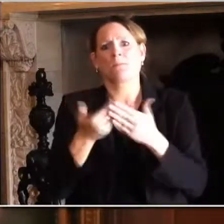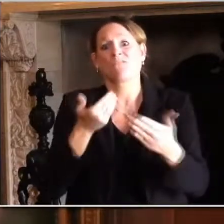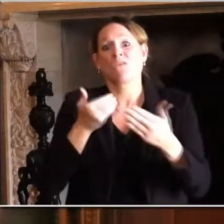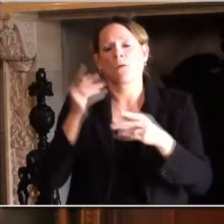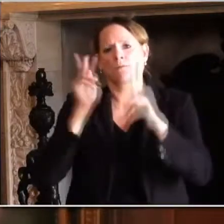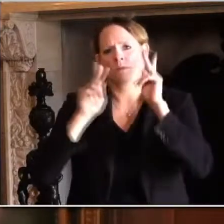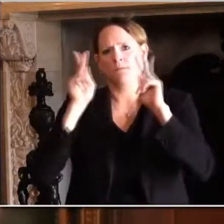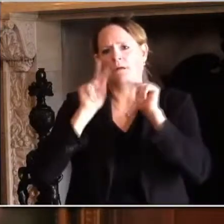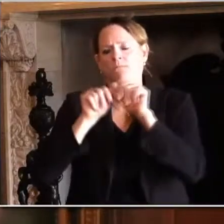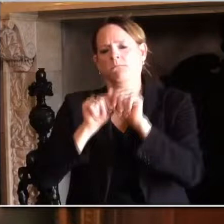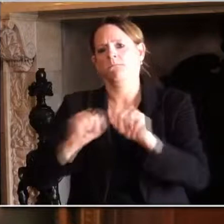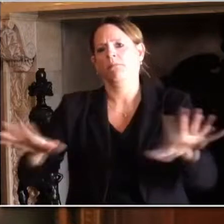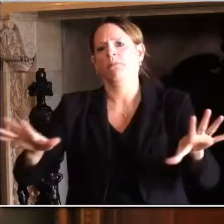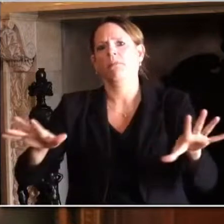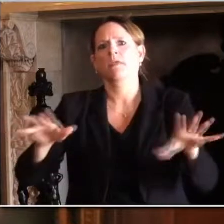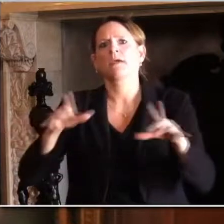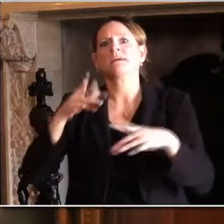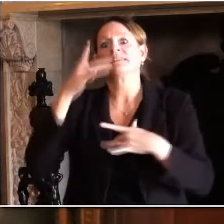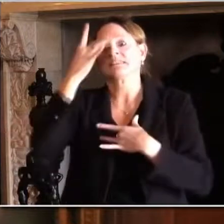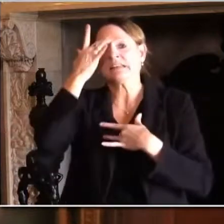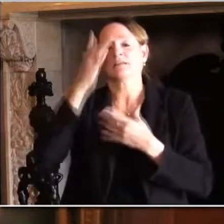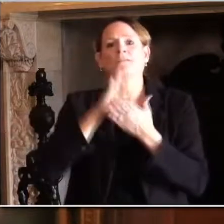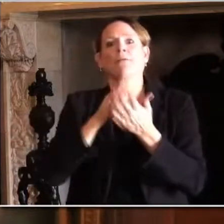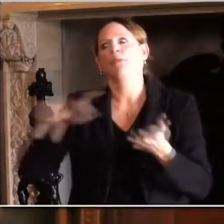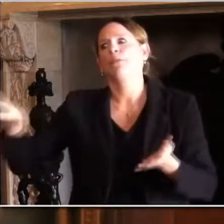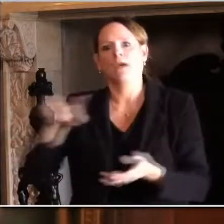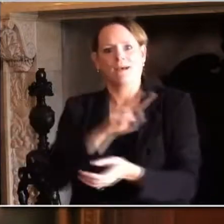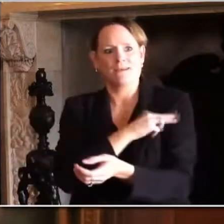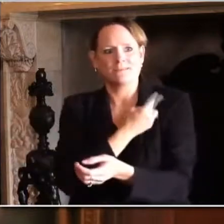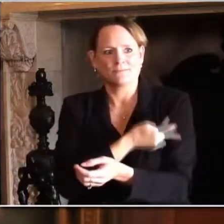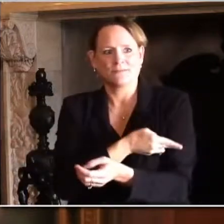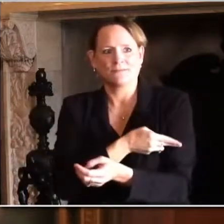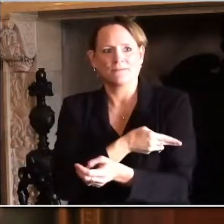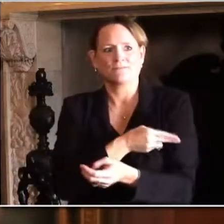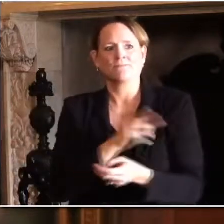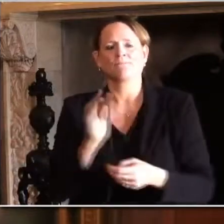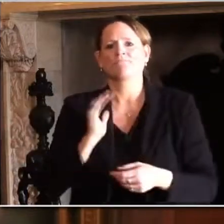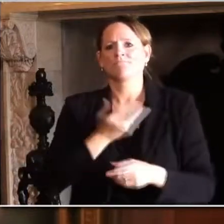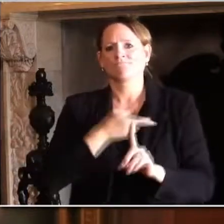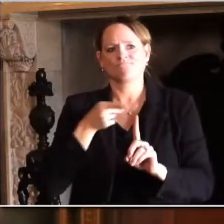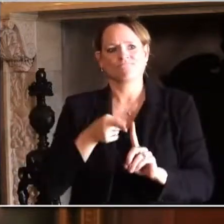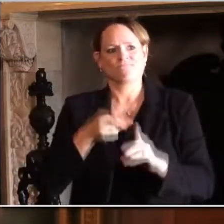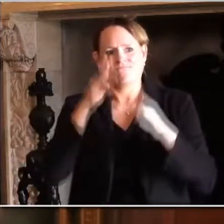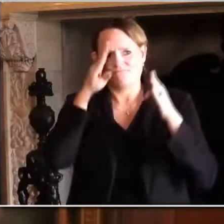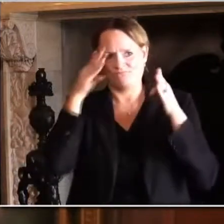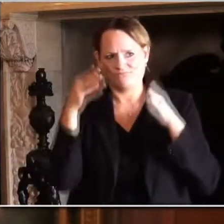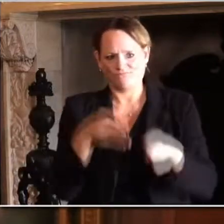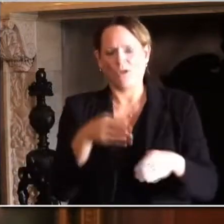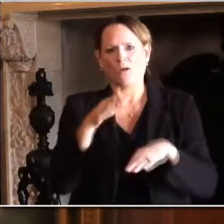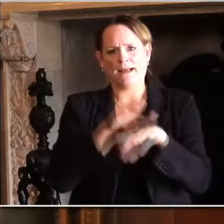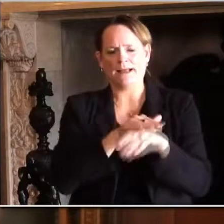in terms of being overworked and understaffed. So that's something I think we should keep in mind.